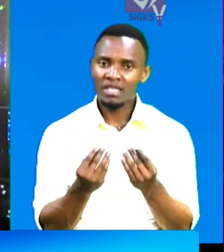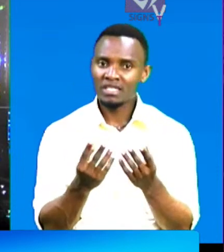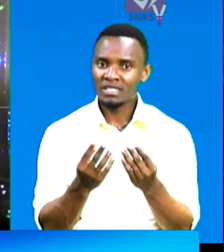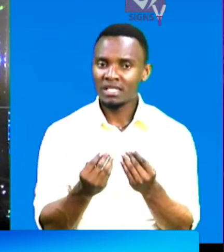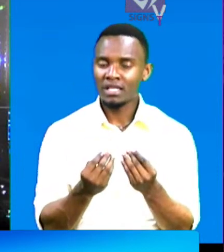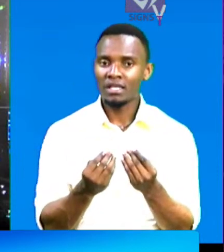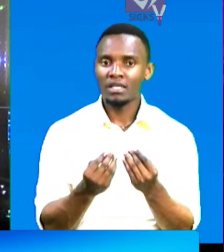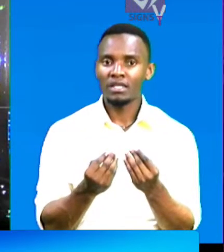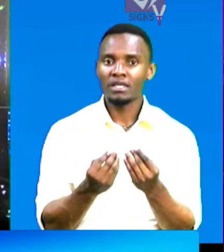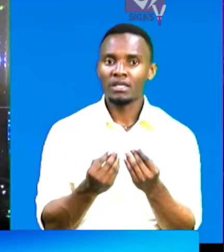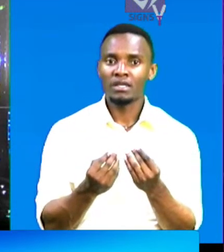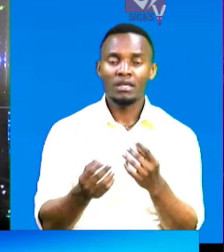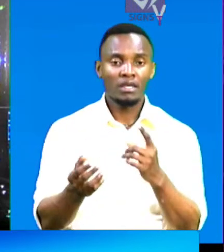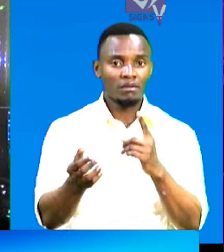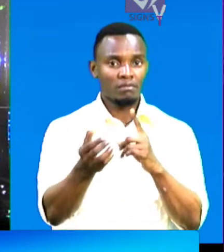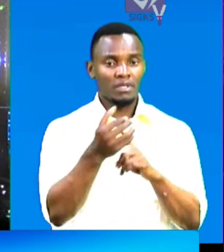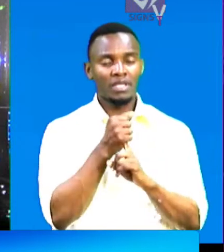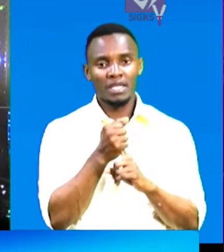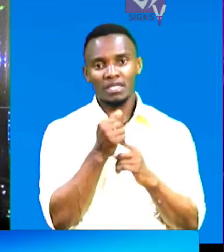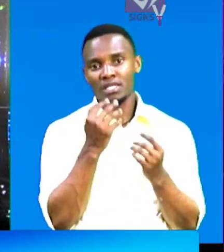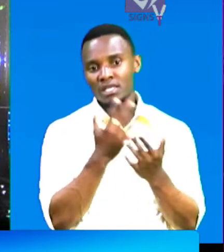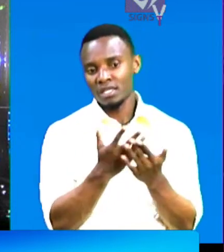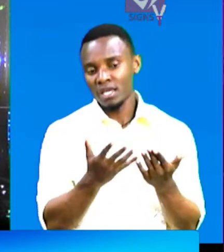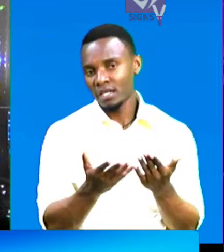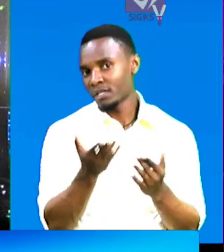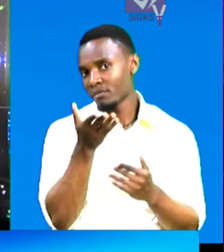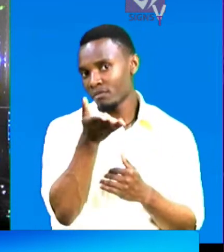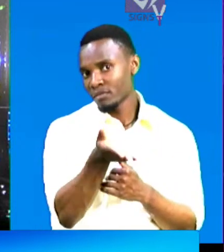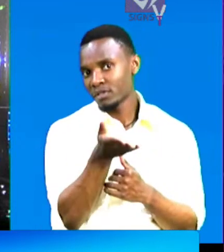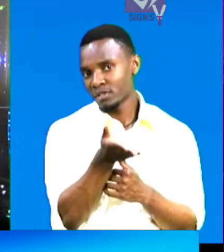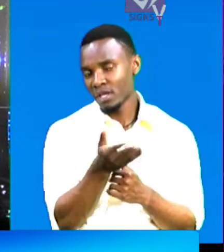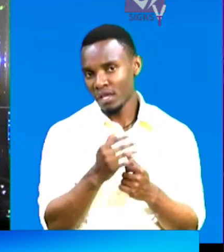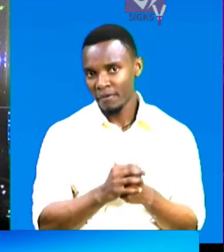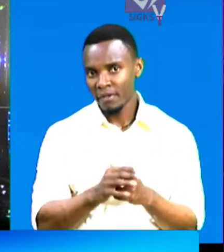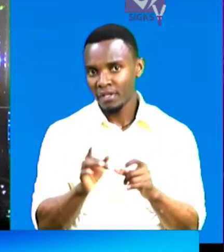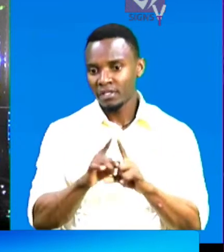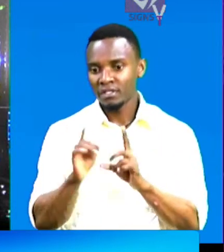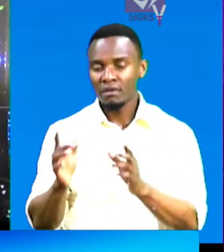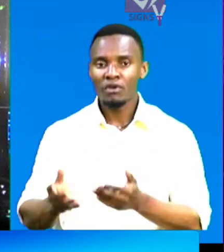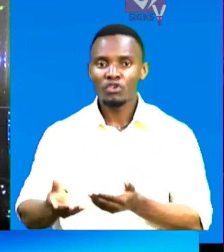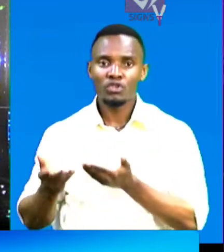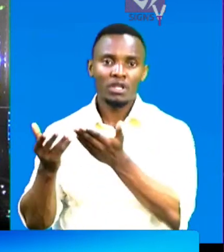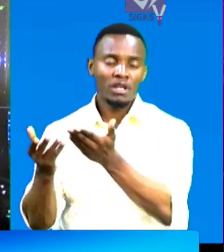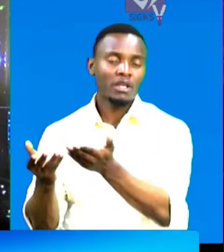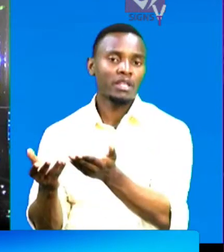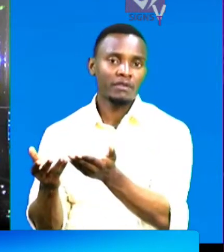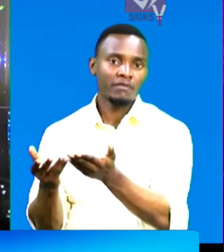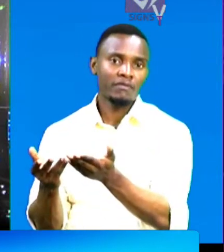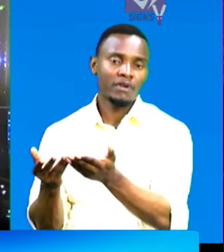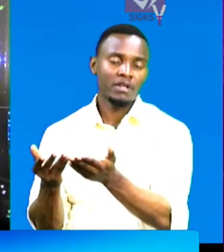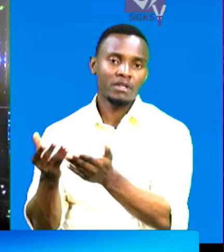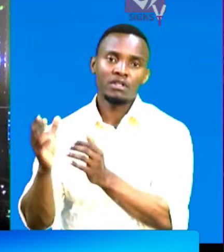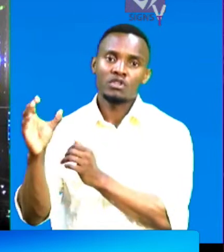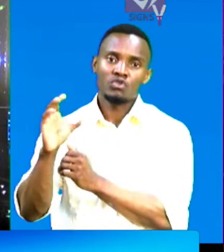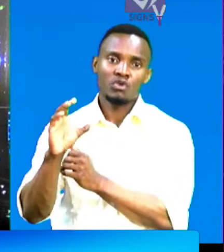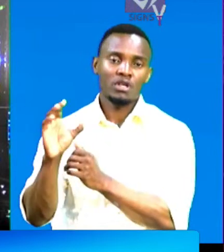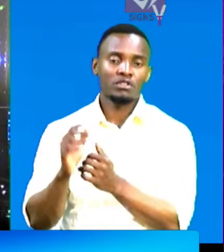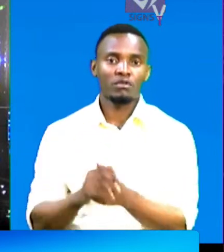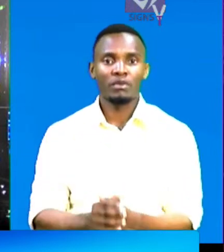make sure the items are available and they are delivered to your